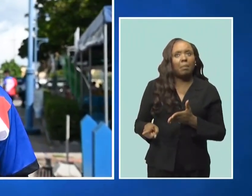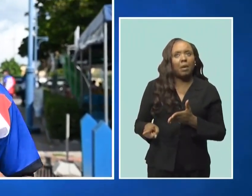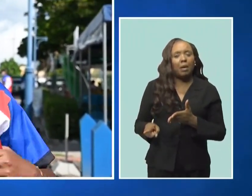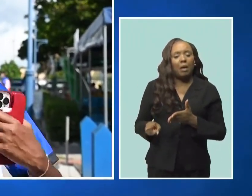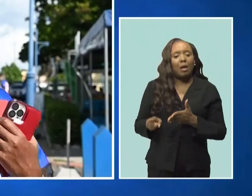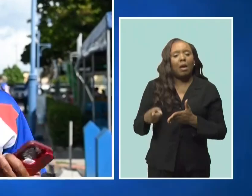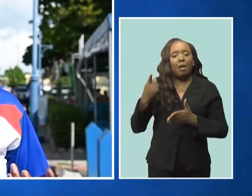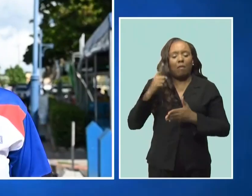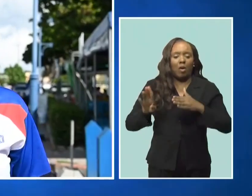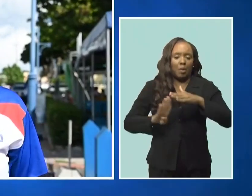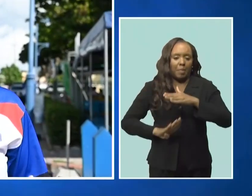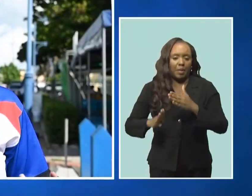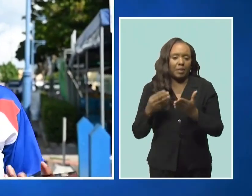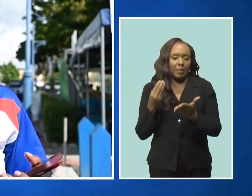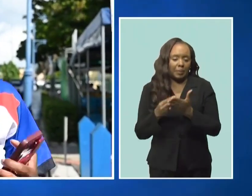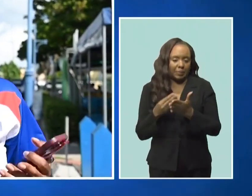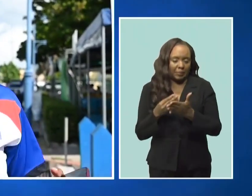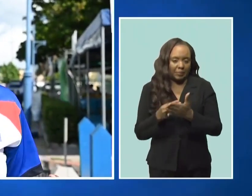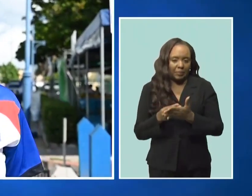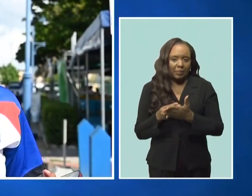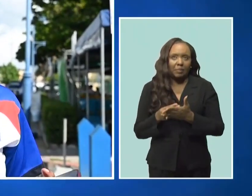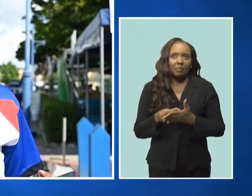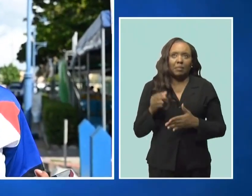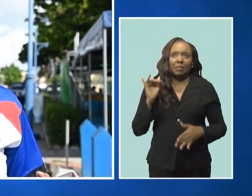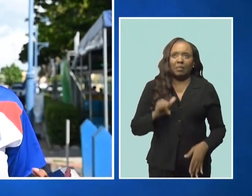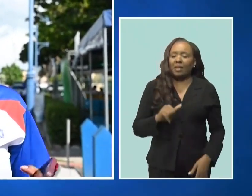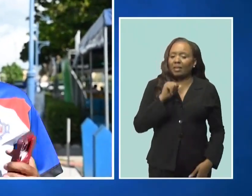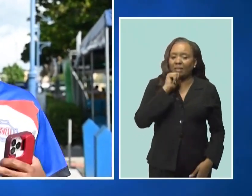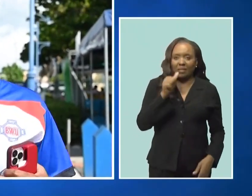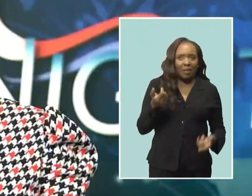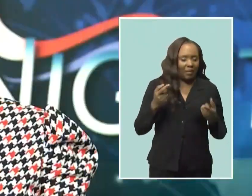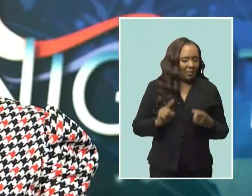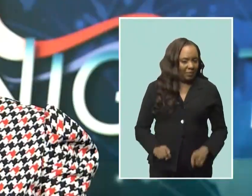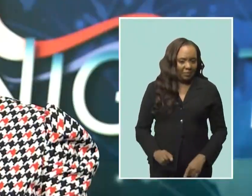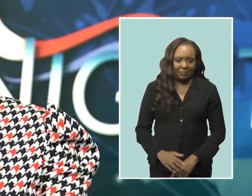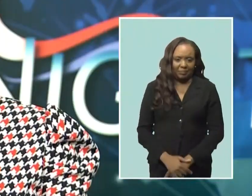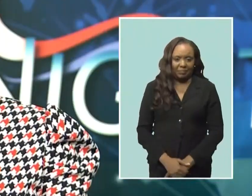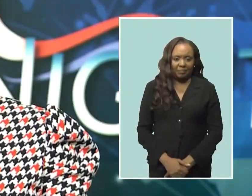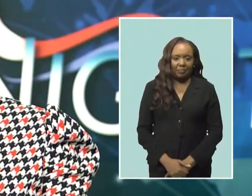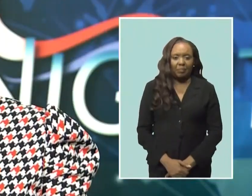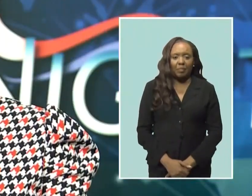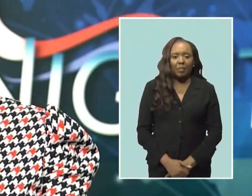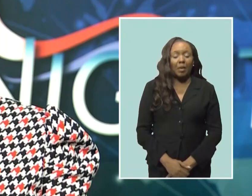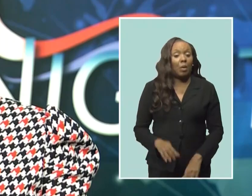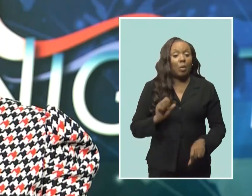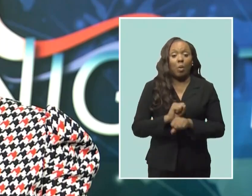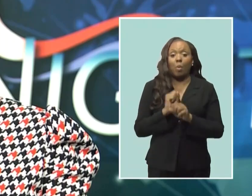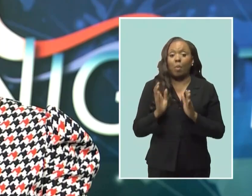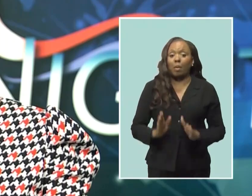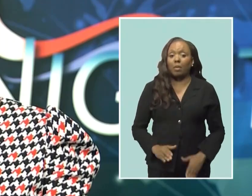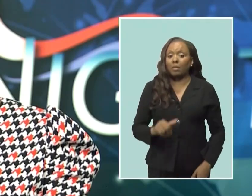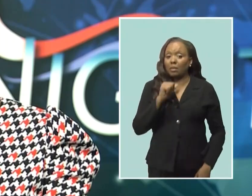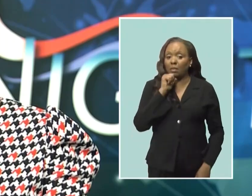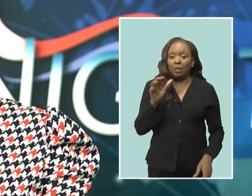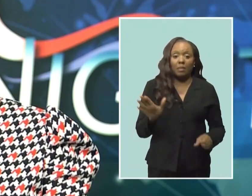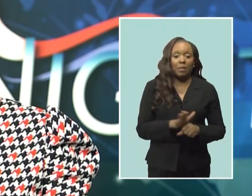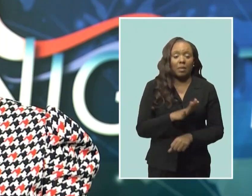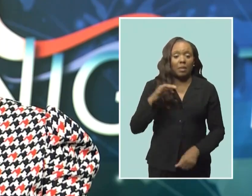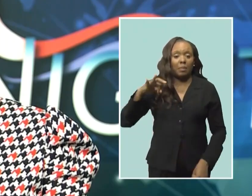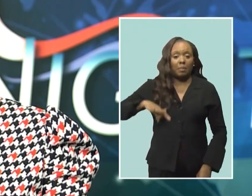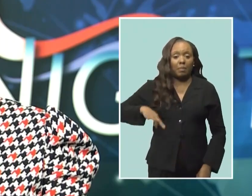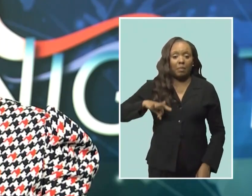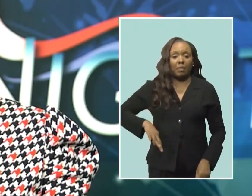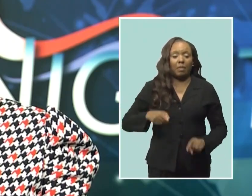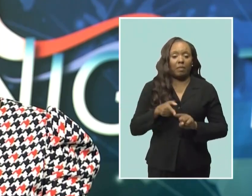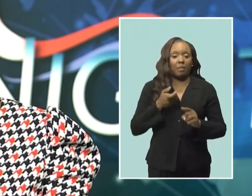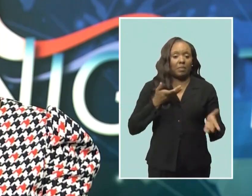wage. And reports coming to us is that that is not being done. She added that workers are not fully benefiting from the